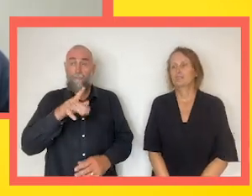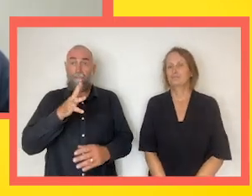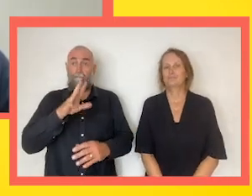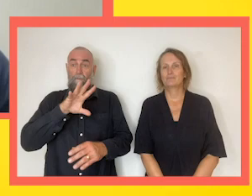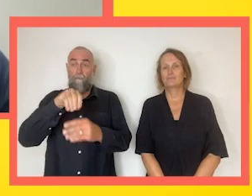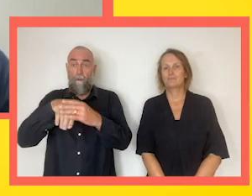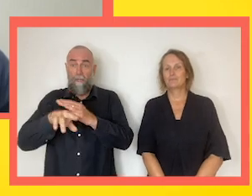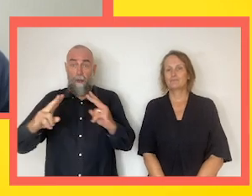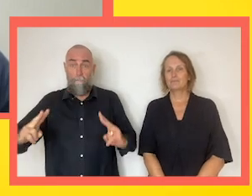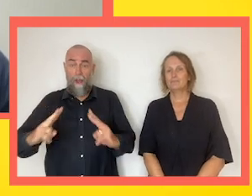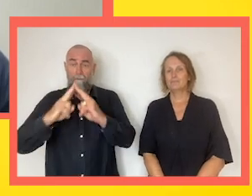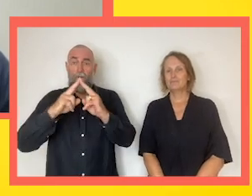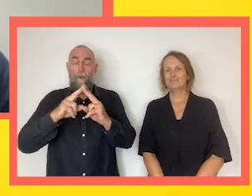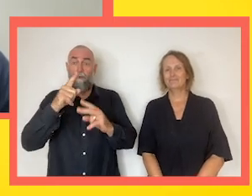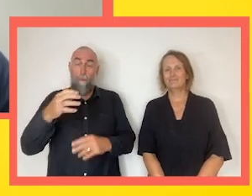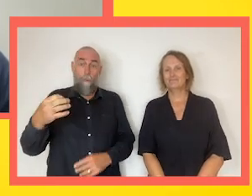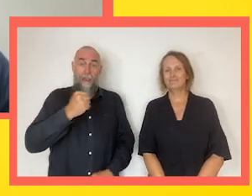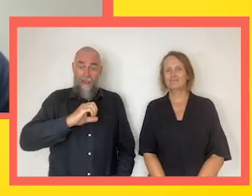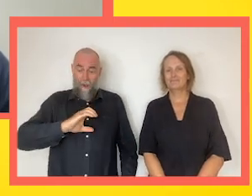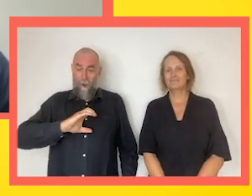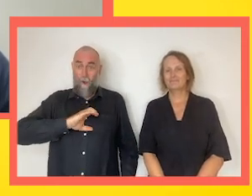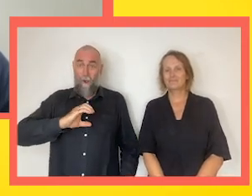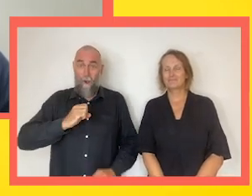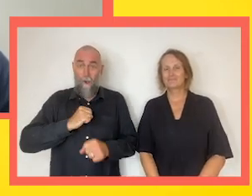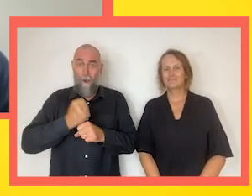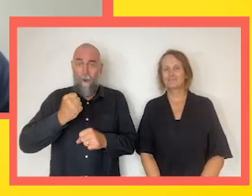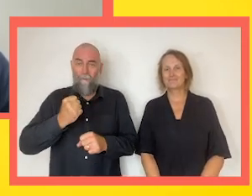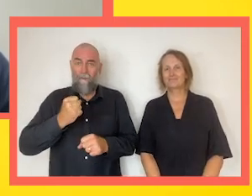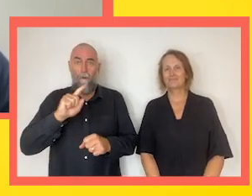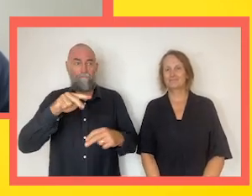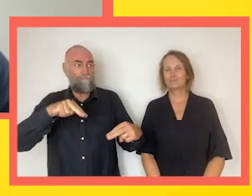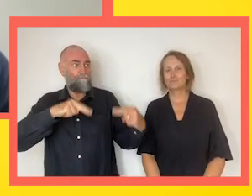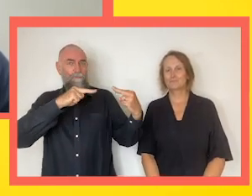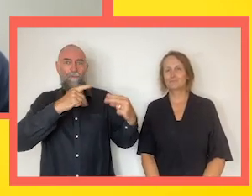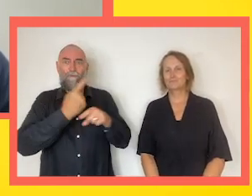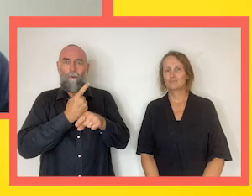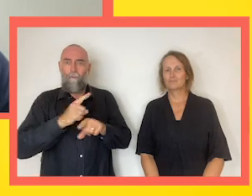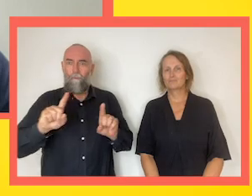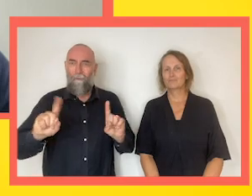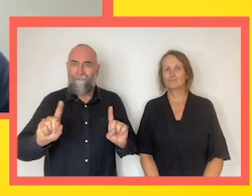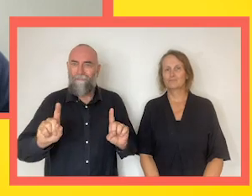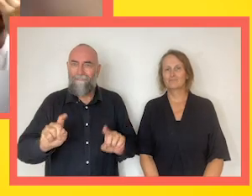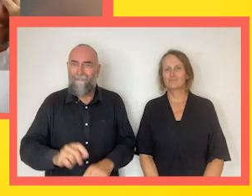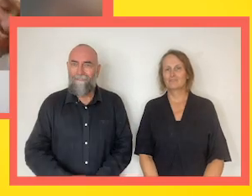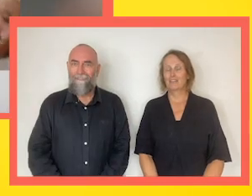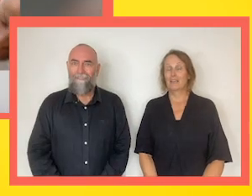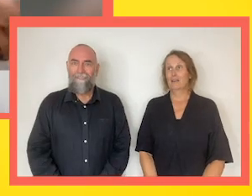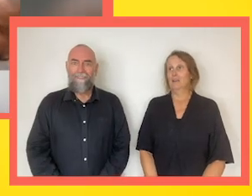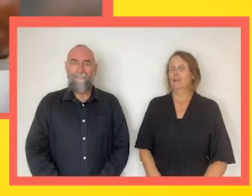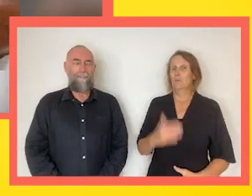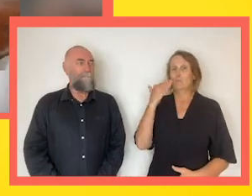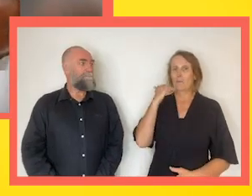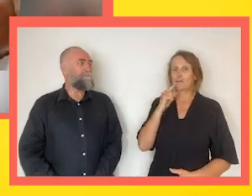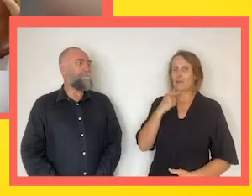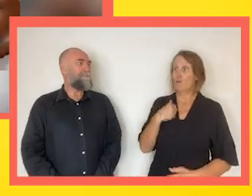Paris, you've just crossed the line and won a gold medal. What do you say to each other? We say, hopefully